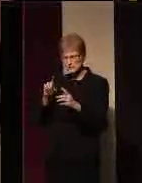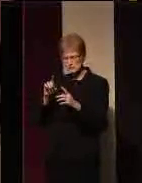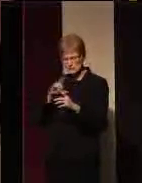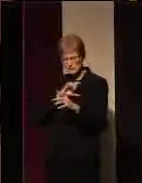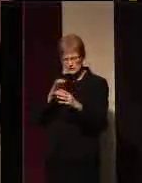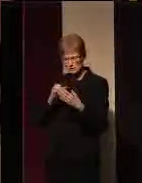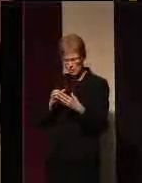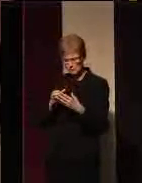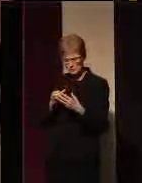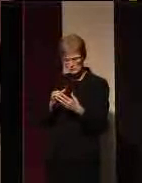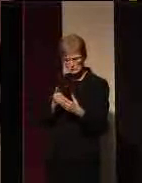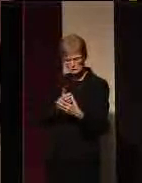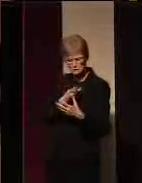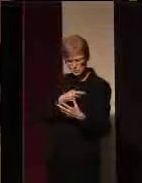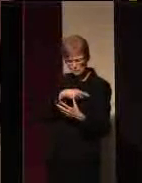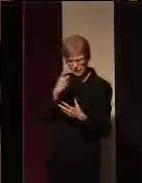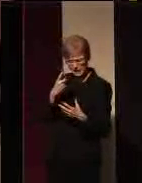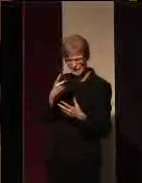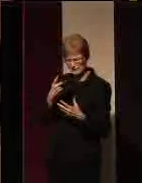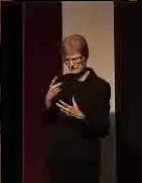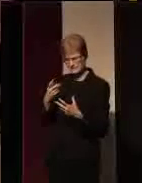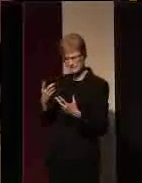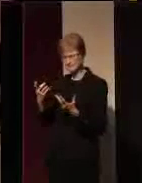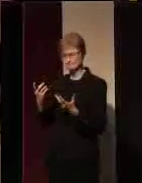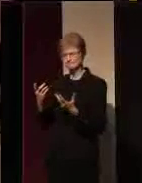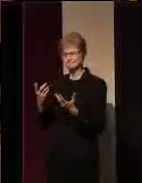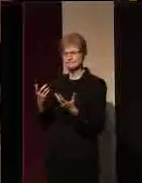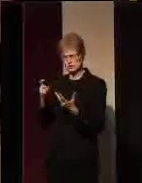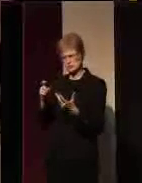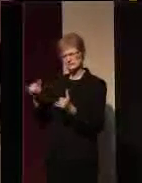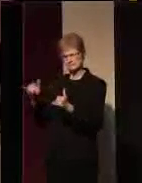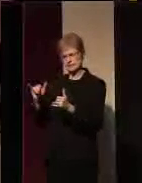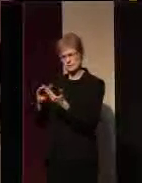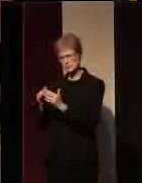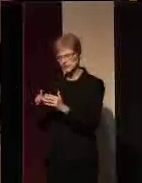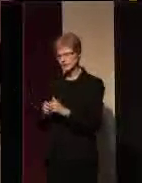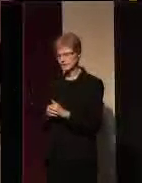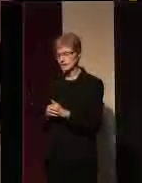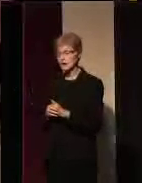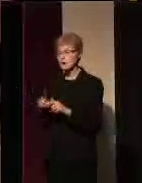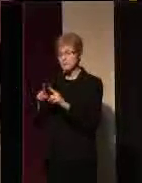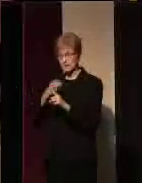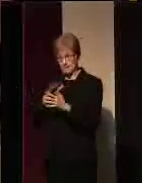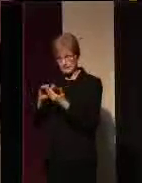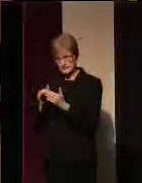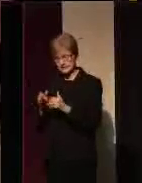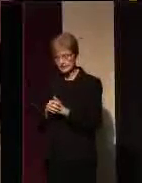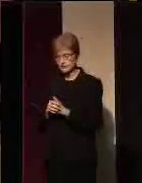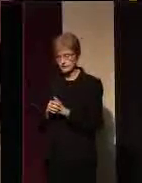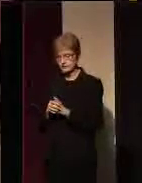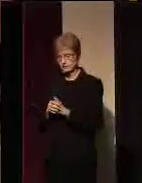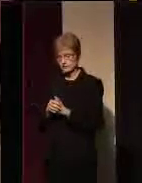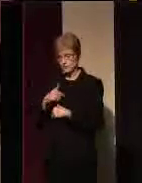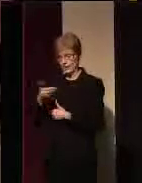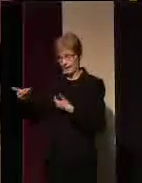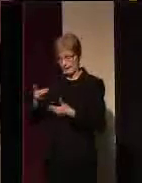closer, maybe even a lot closer. But I will tell you that one of the things that I started doing in my city is my hiring process consists of people from